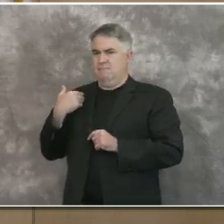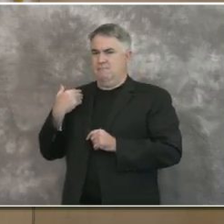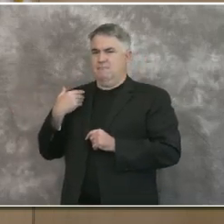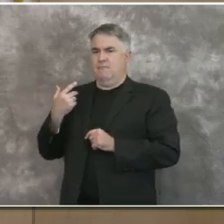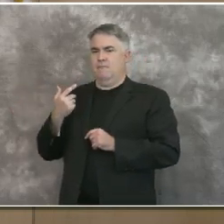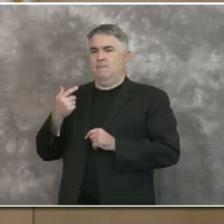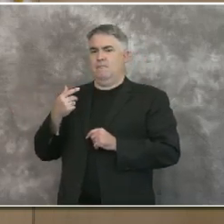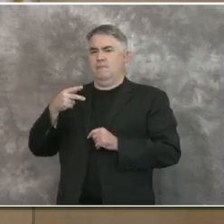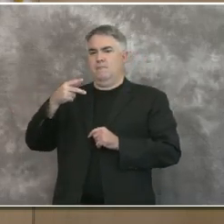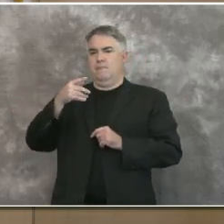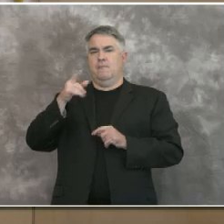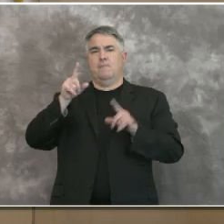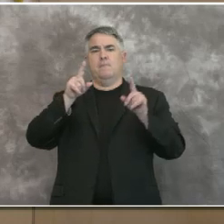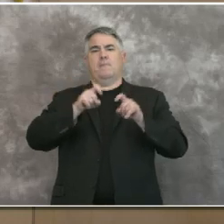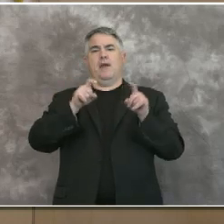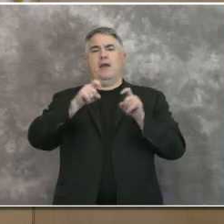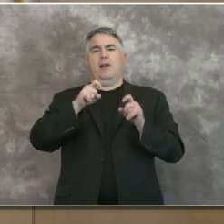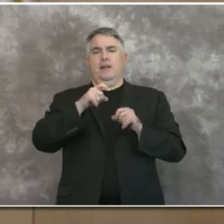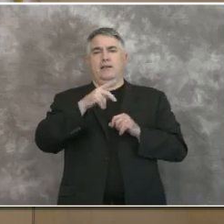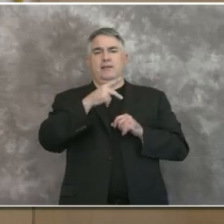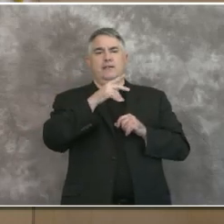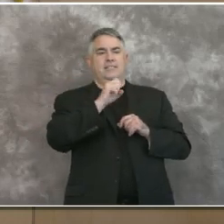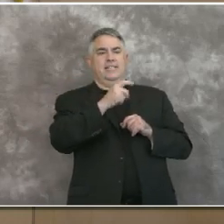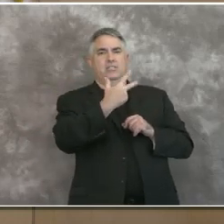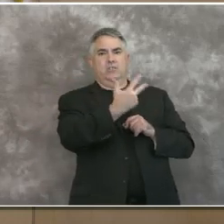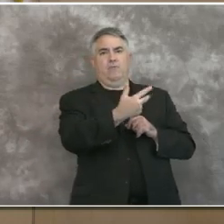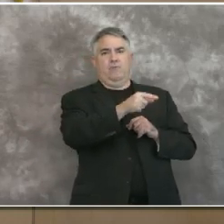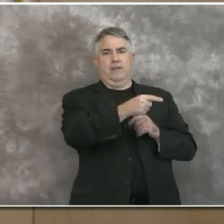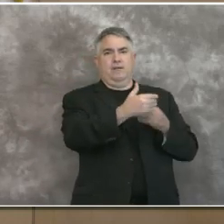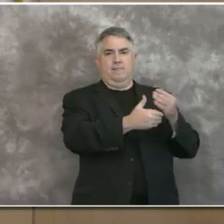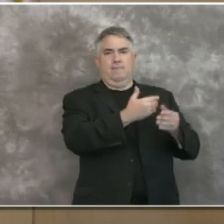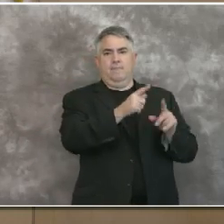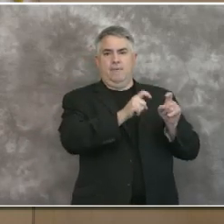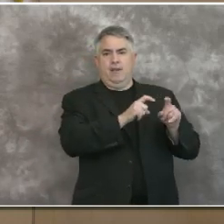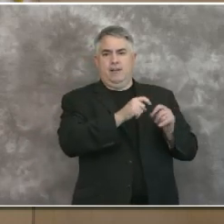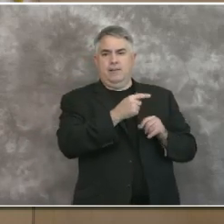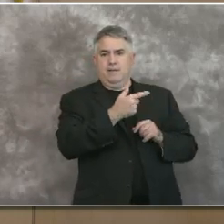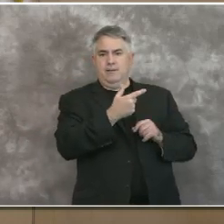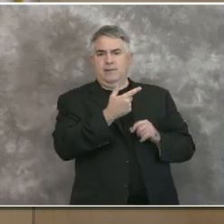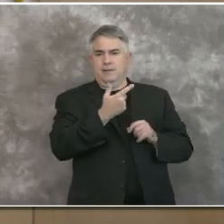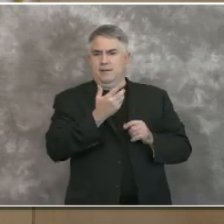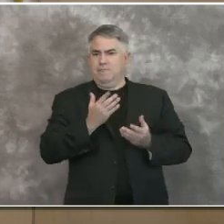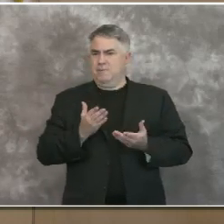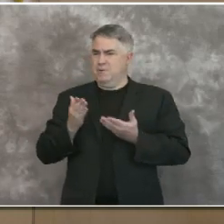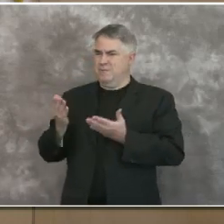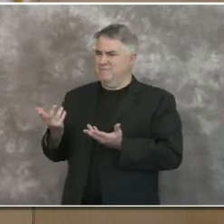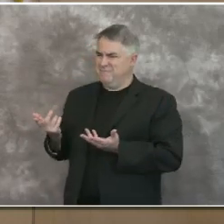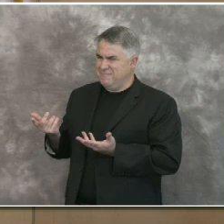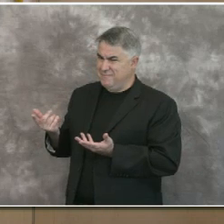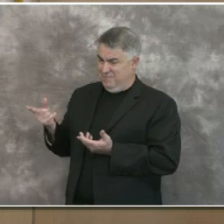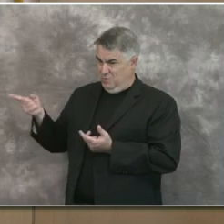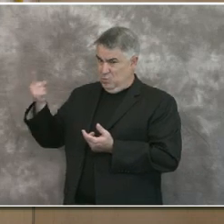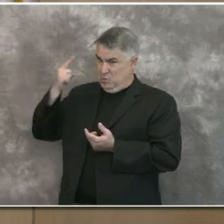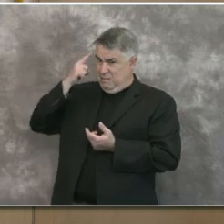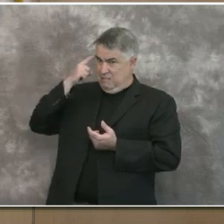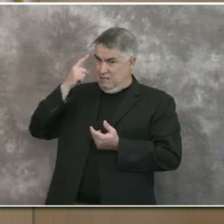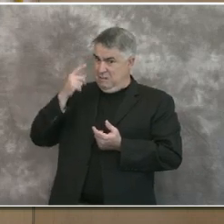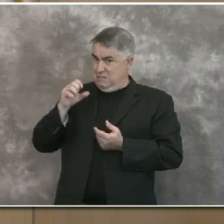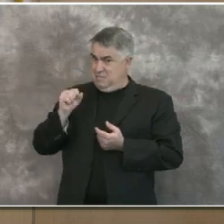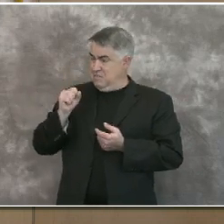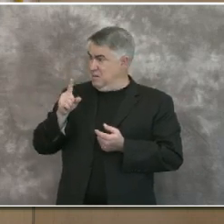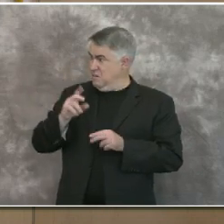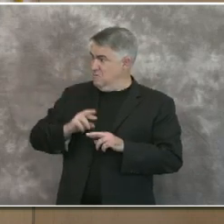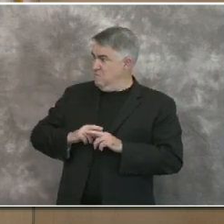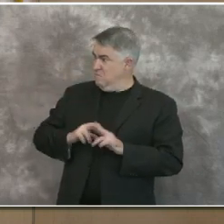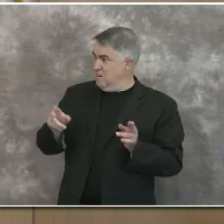pilot phase 3 proposal, or that letter, as Supervisor Fletcher just said. Do you think that San Diego County is ready for some sort of